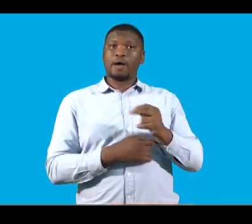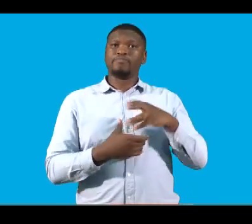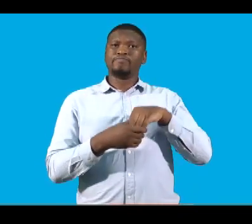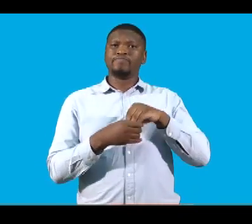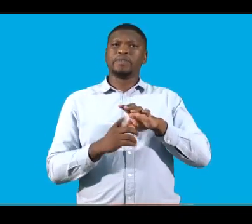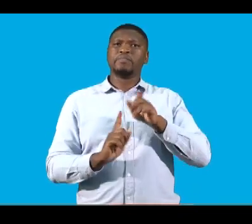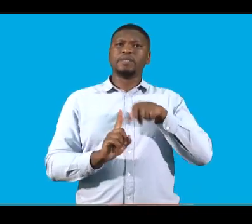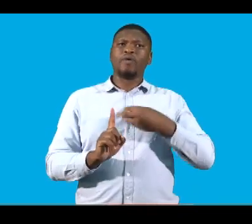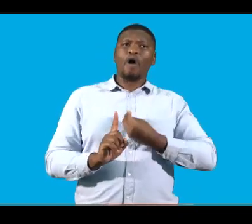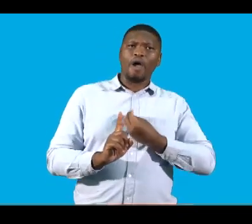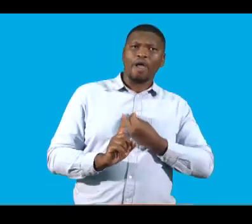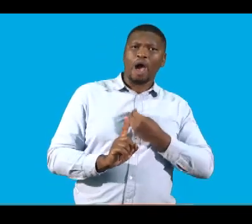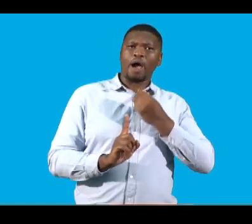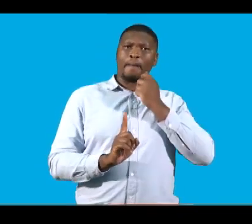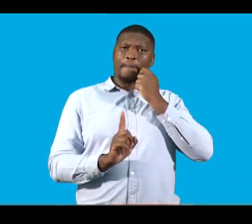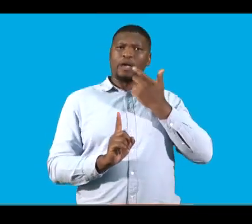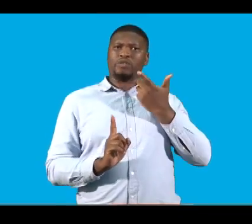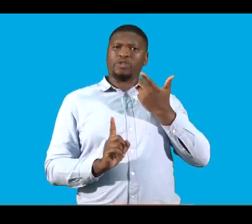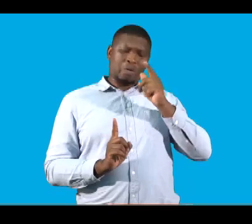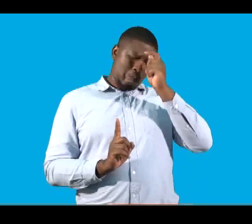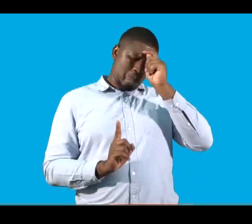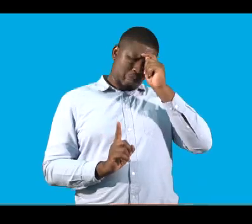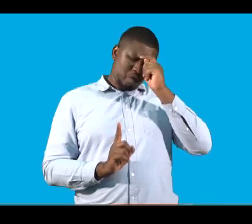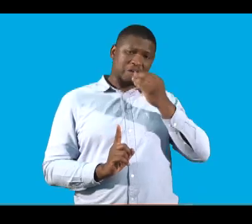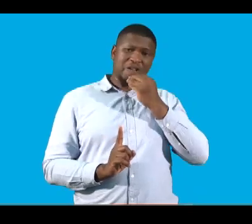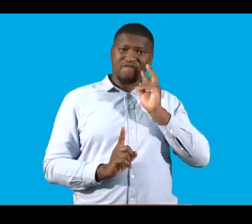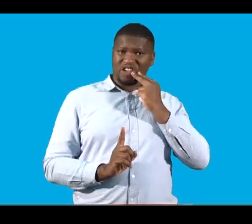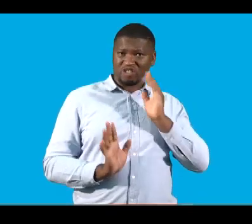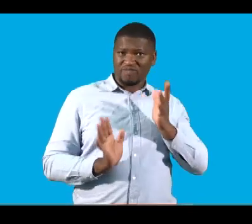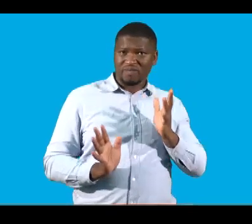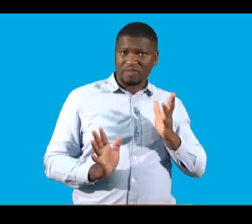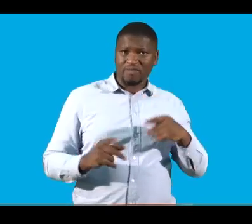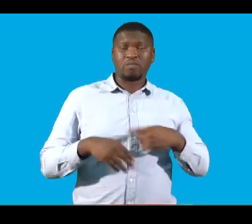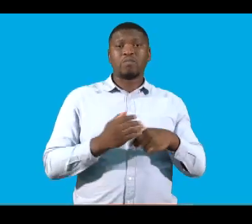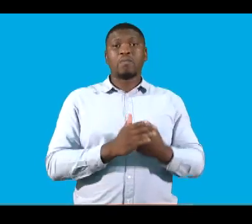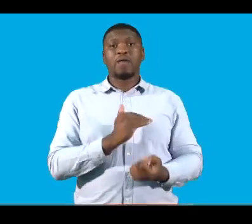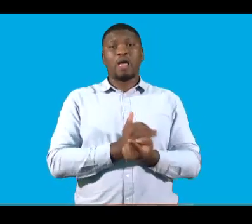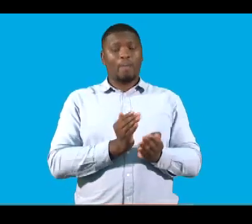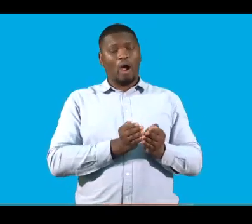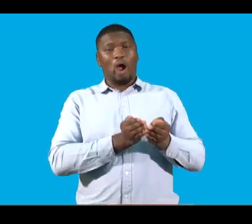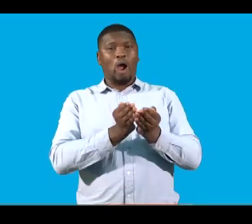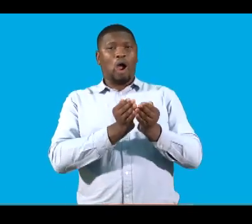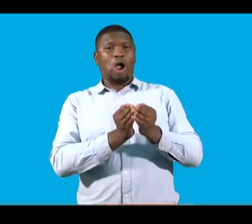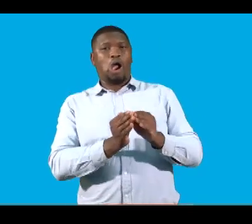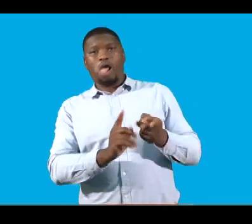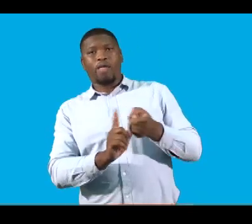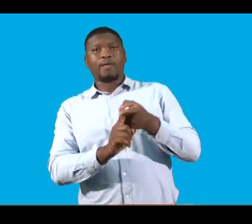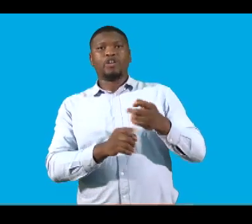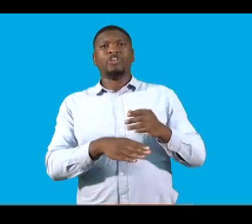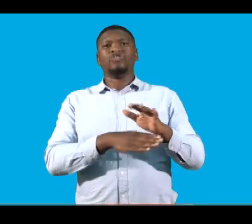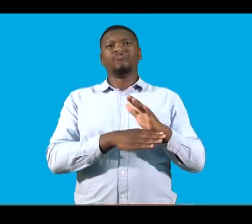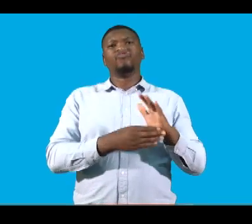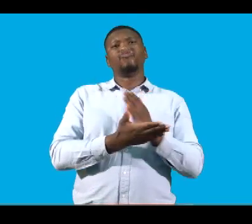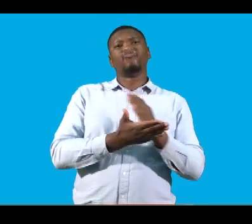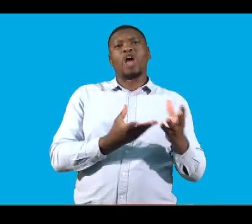Pi Patel, a young vegetarian Indian boy stranded on a lifeboat in the Pacific Ocean after shipwreck. He shares the boat